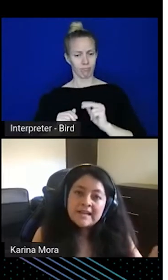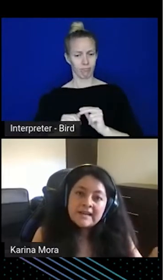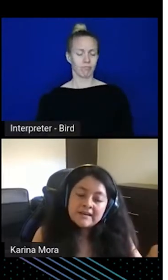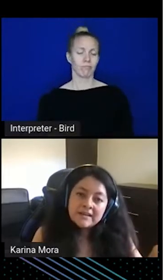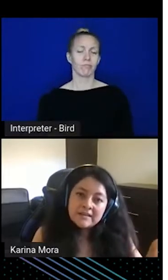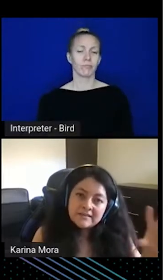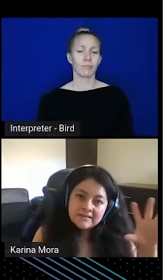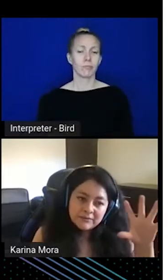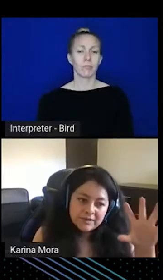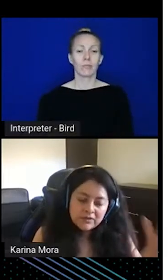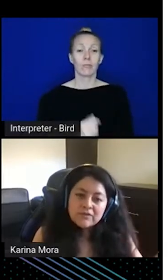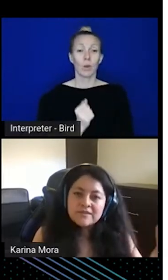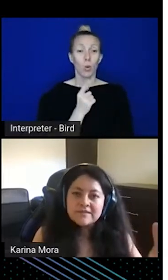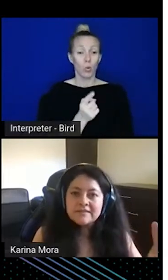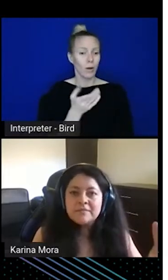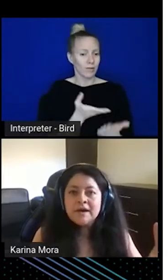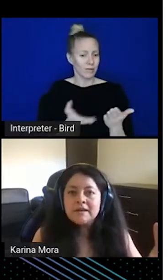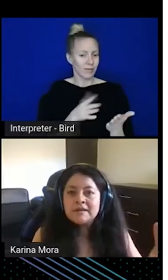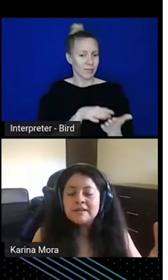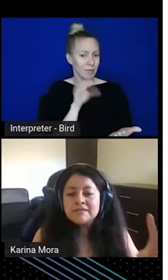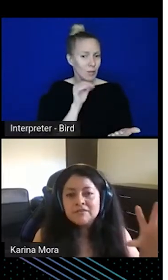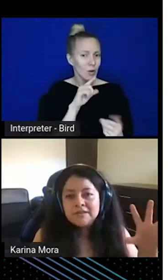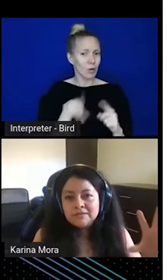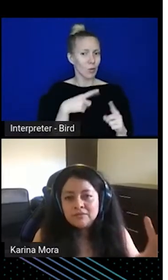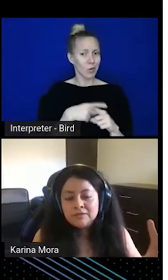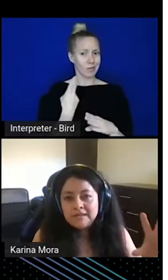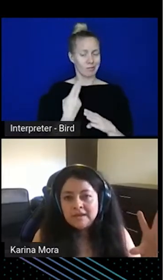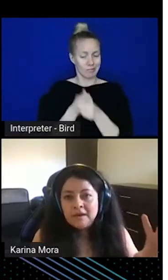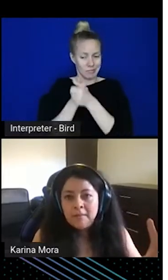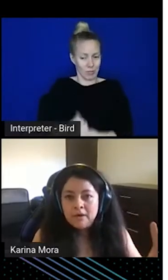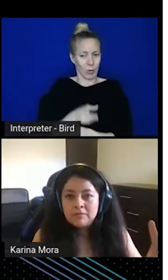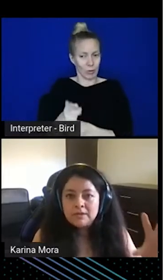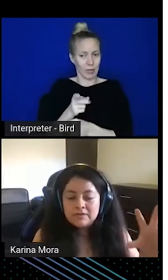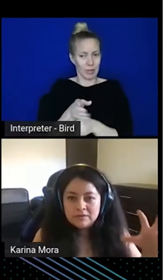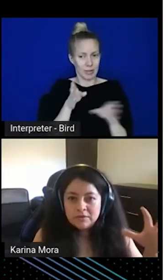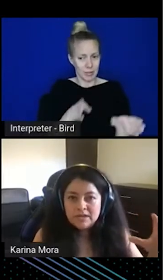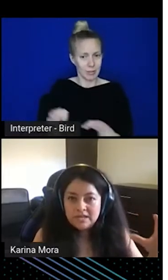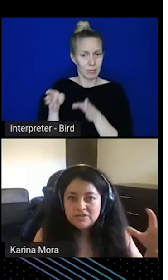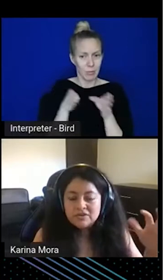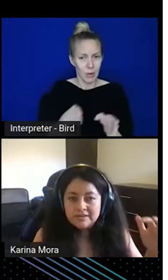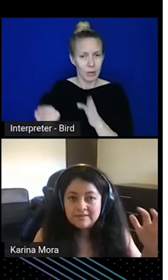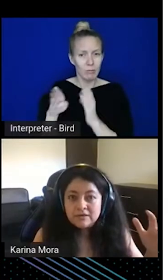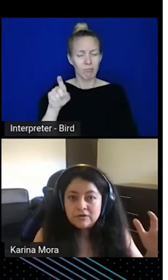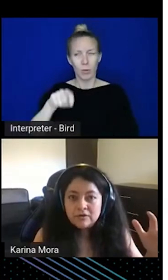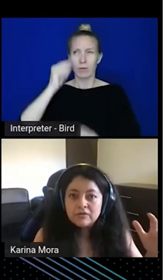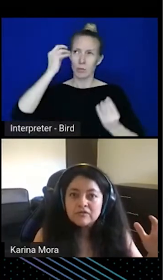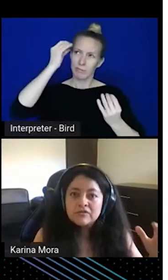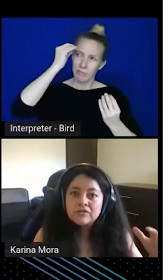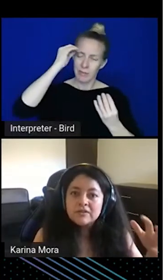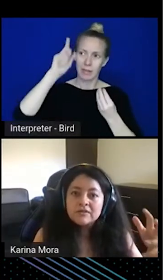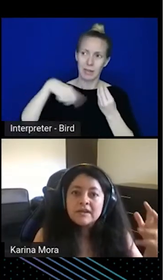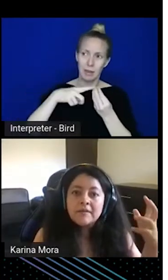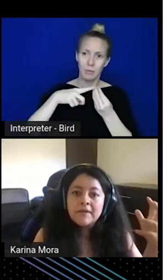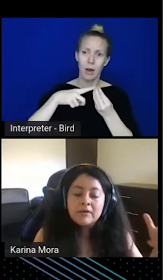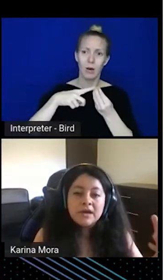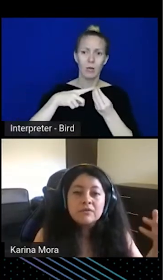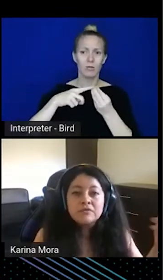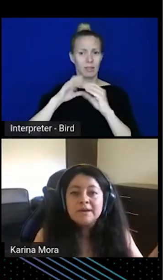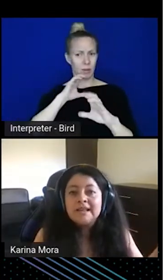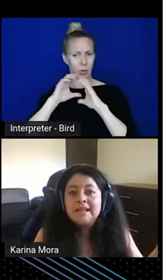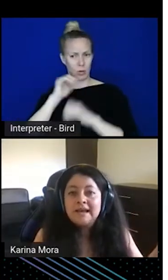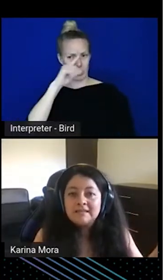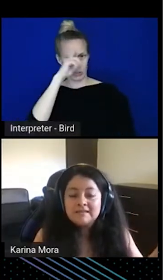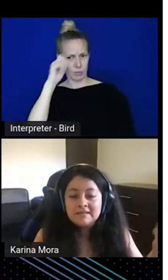One of the learnings when using this pattern is you need to think about, because the communication is synchronous, you need to think about